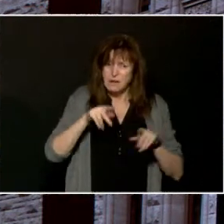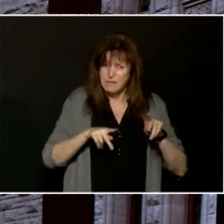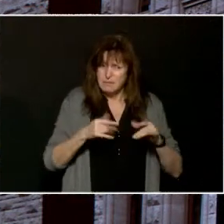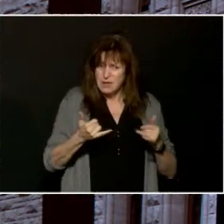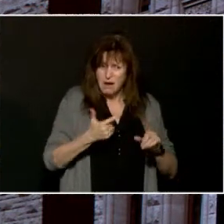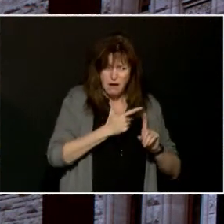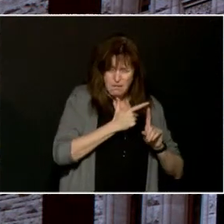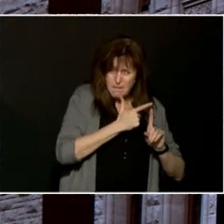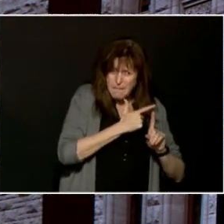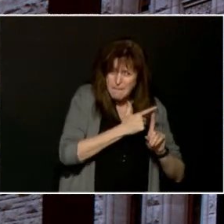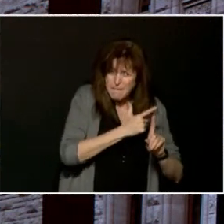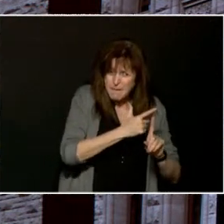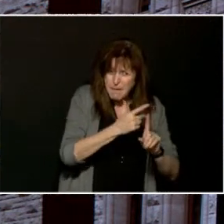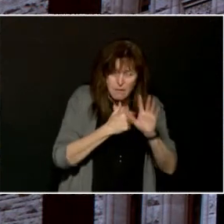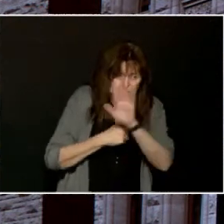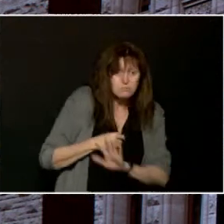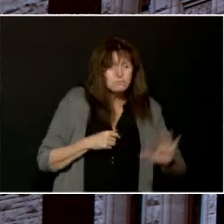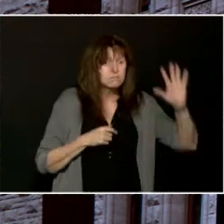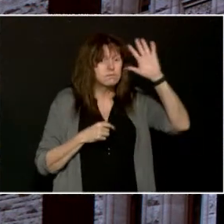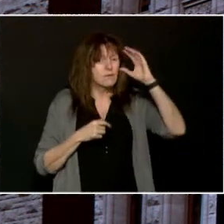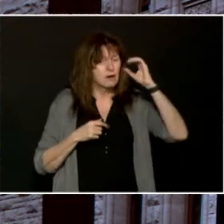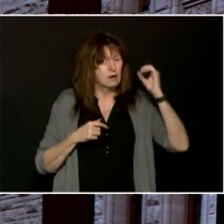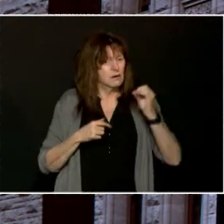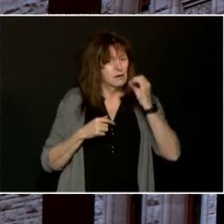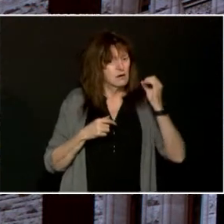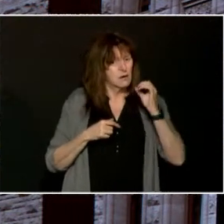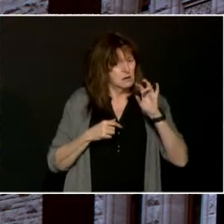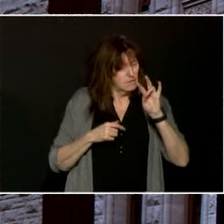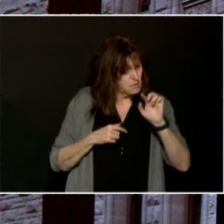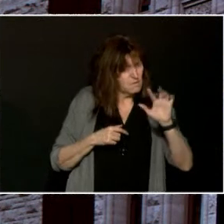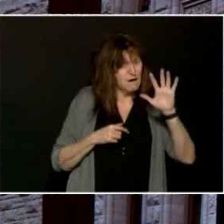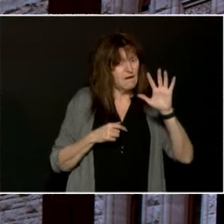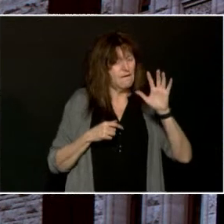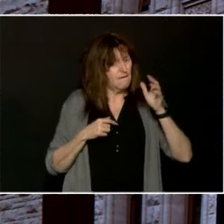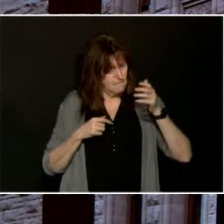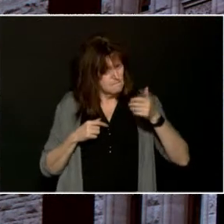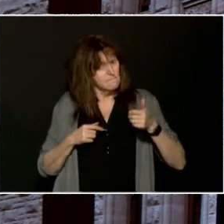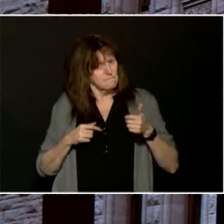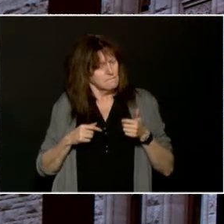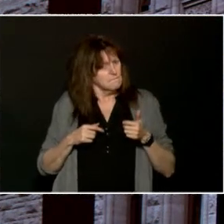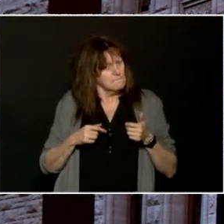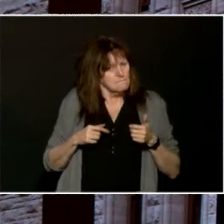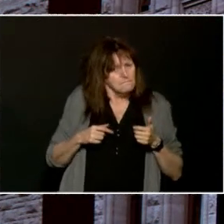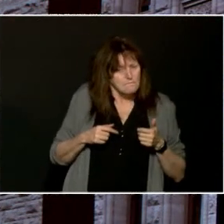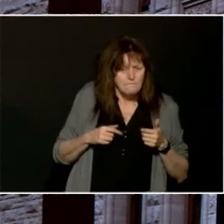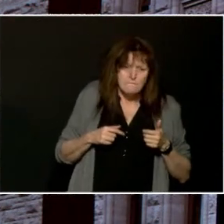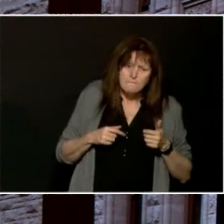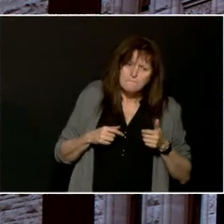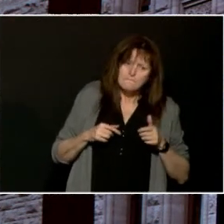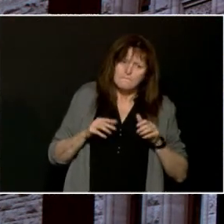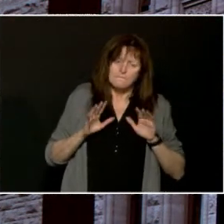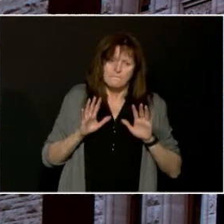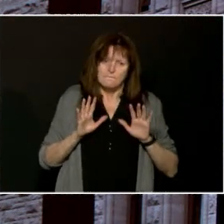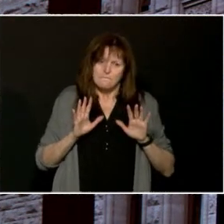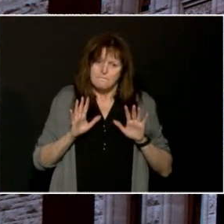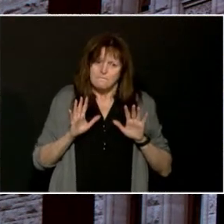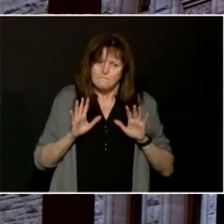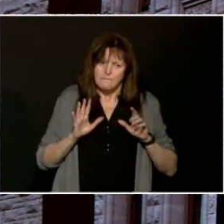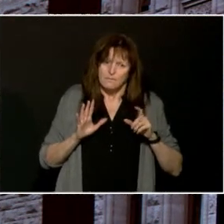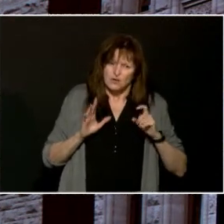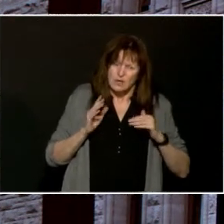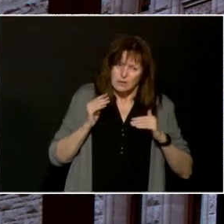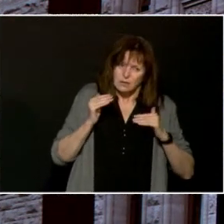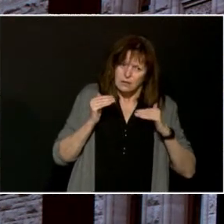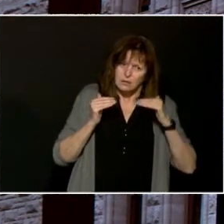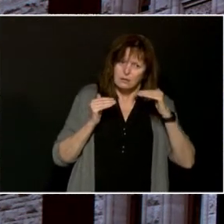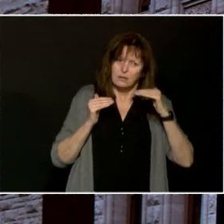Ontario. And we're continuing to move closer to getting 60% of our adult eligible